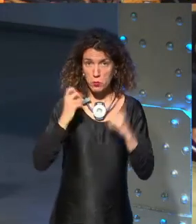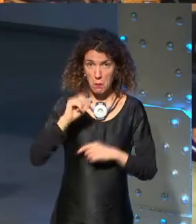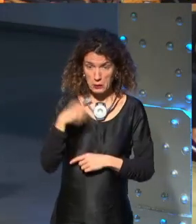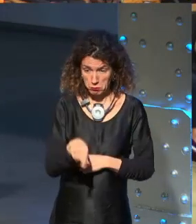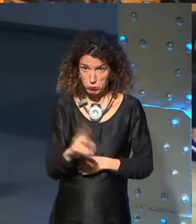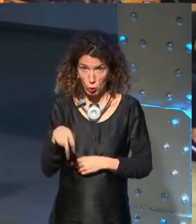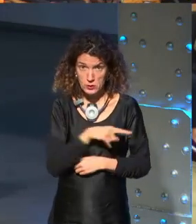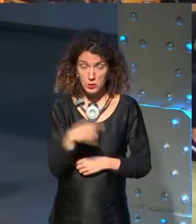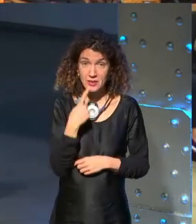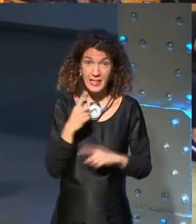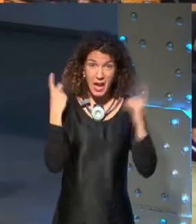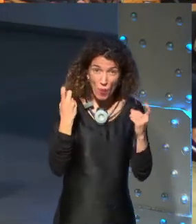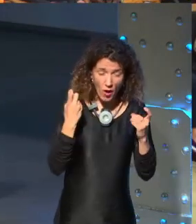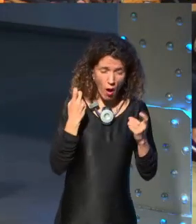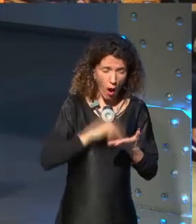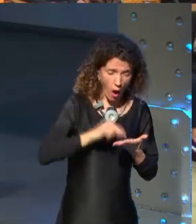that I find effortful.